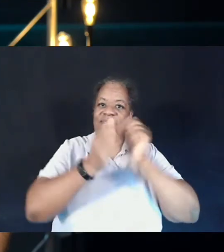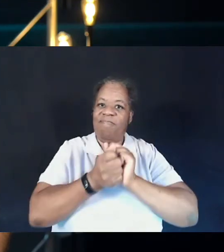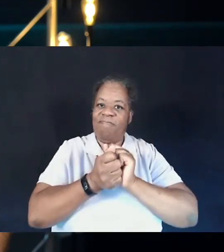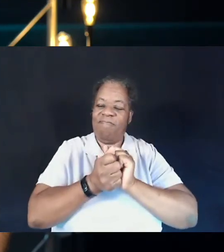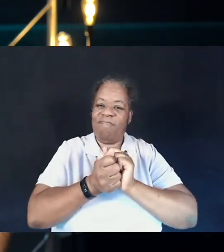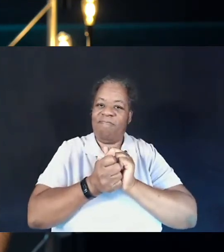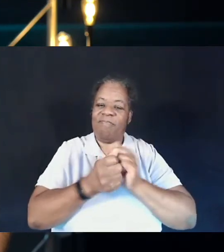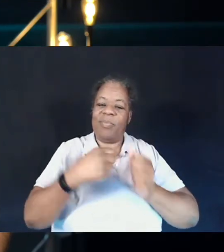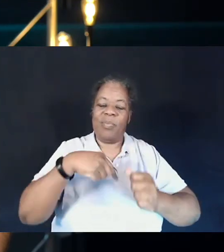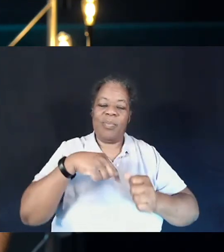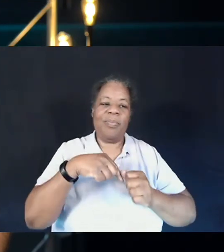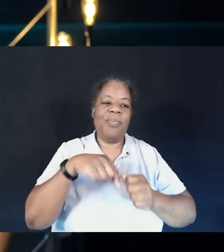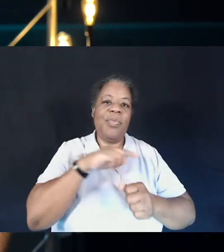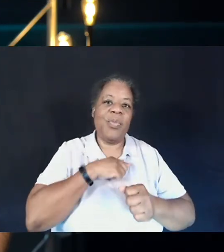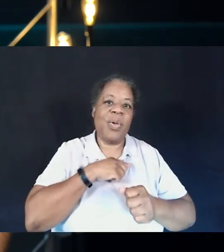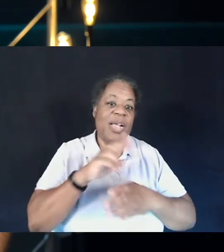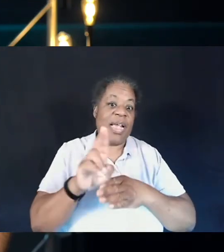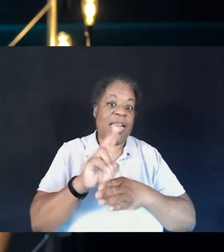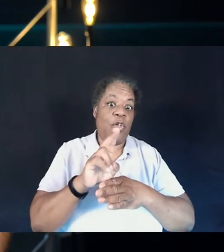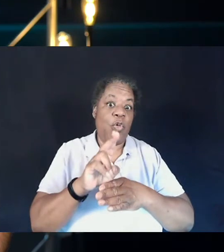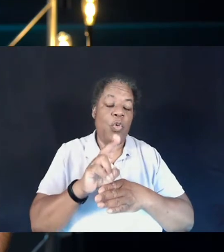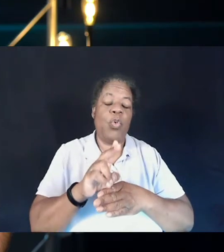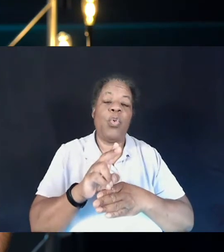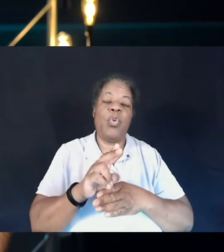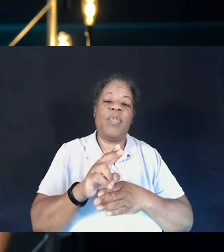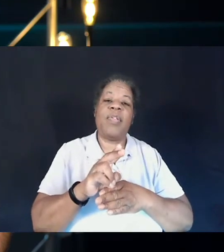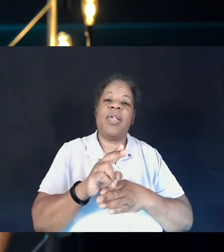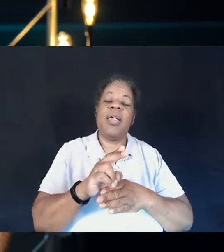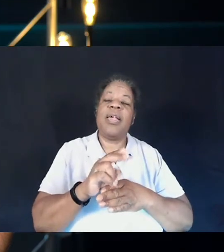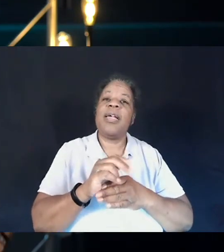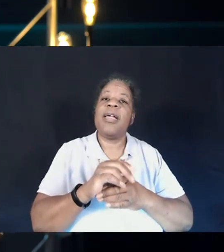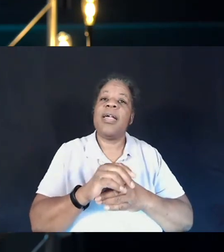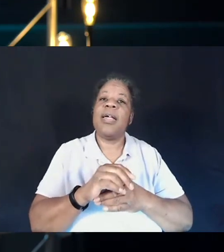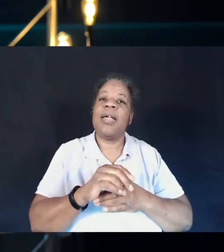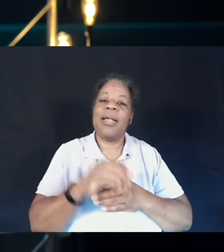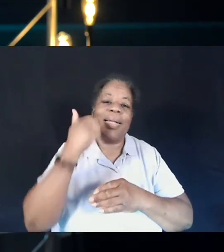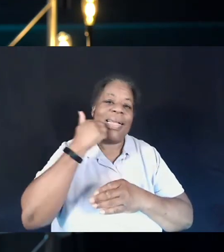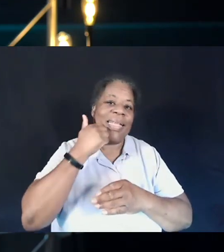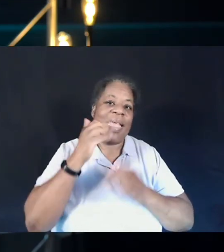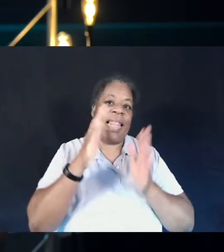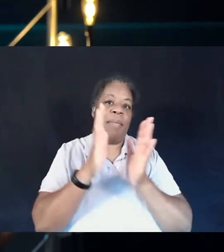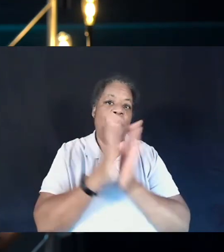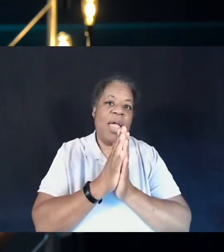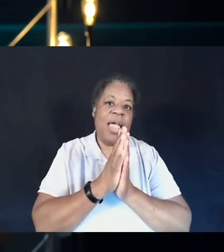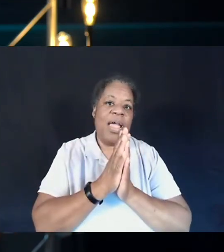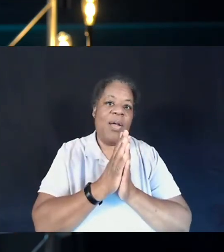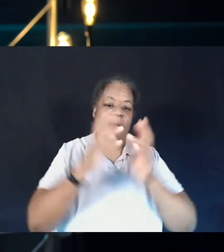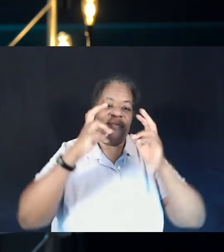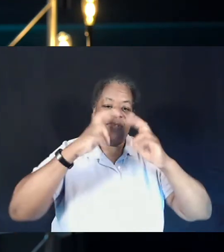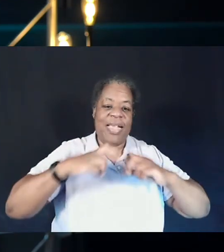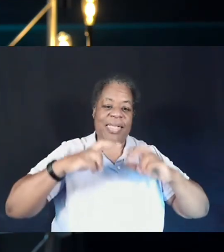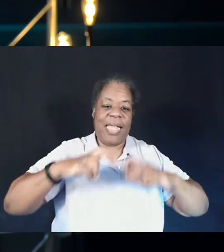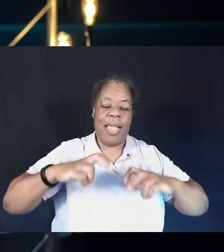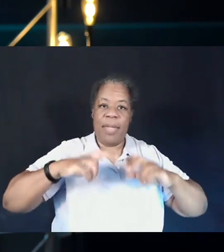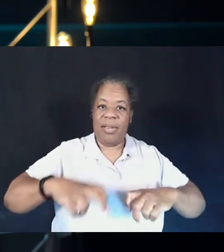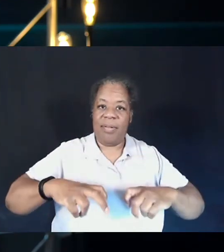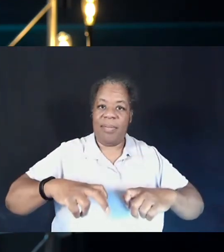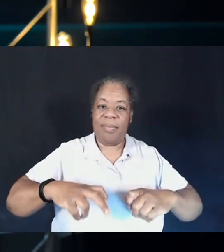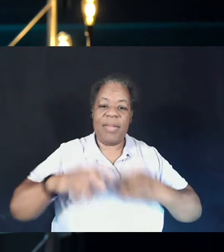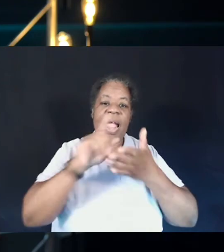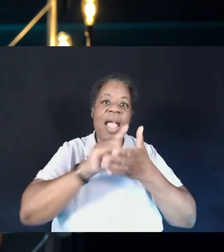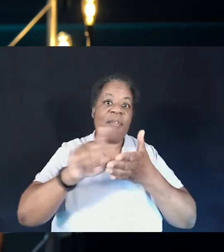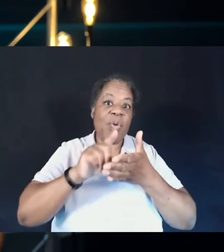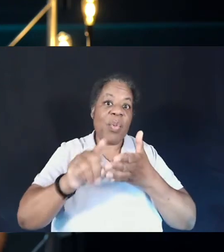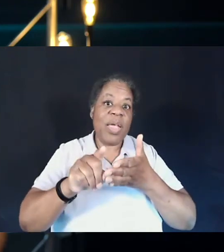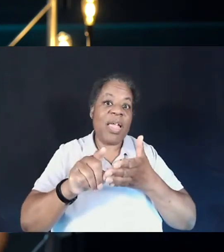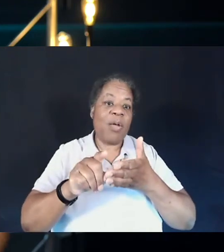of Jesus have used for 500 years in the daily prayer of examine. And each week, we will use that tool to focus on a different aspect of a healthy